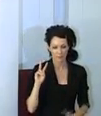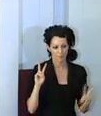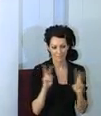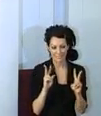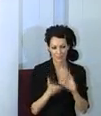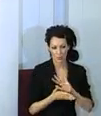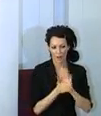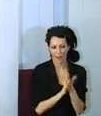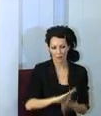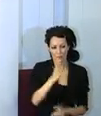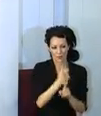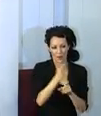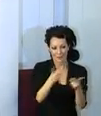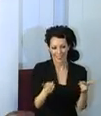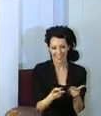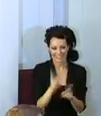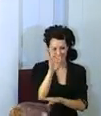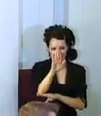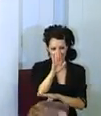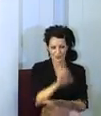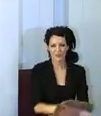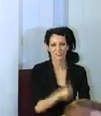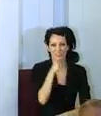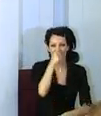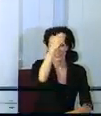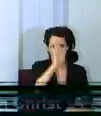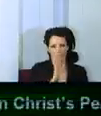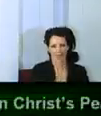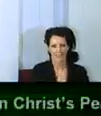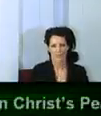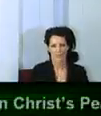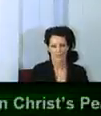welcome. We're in the right place this afternoon. God bless you.